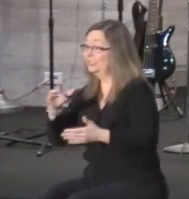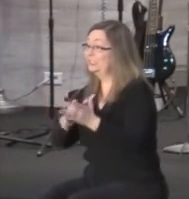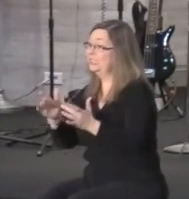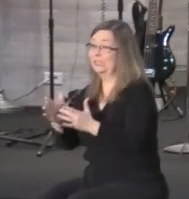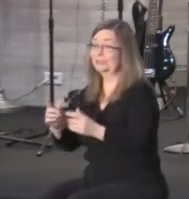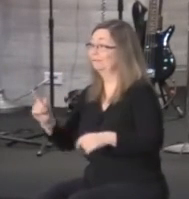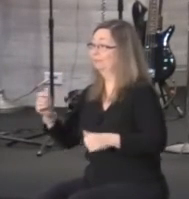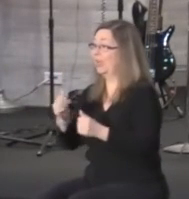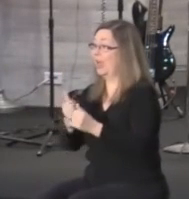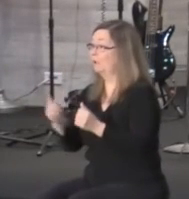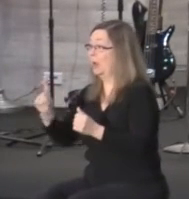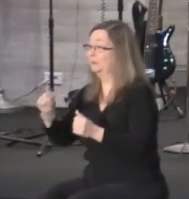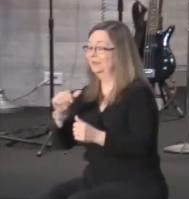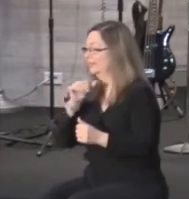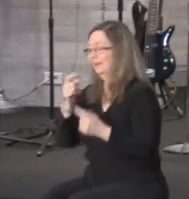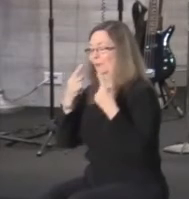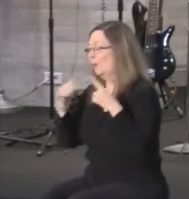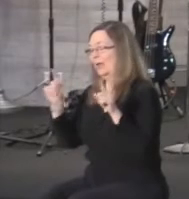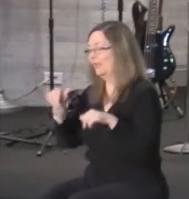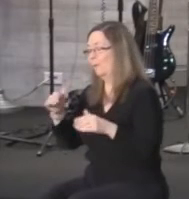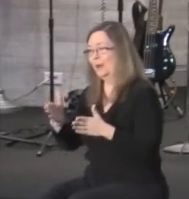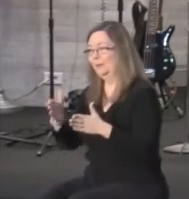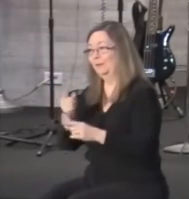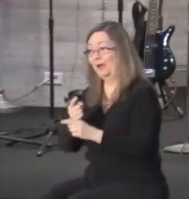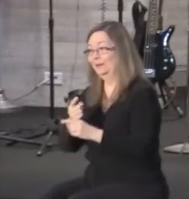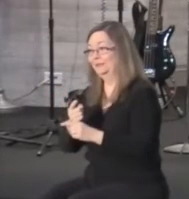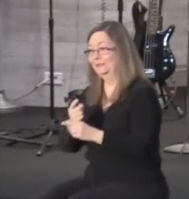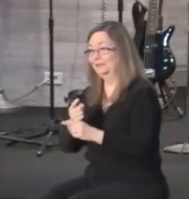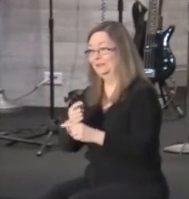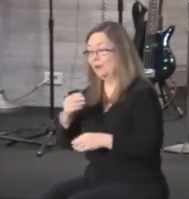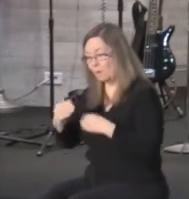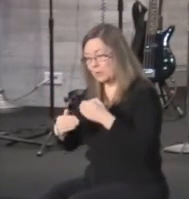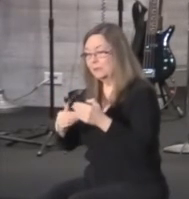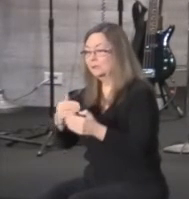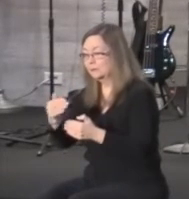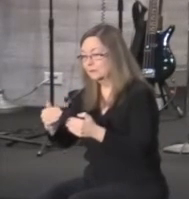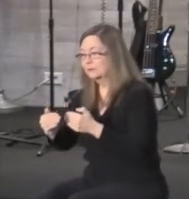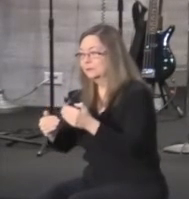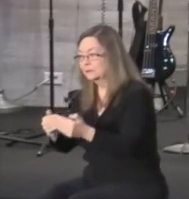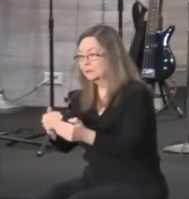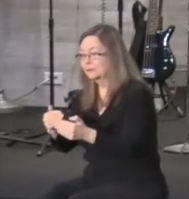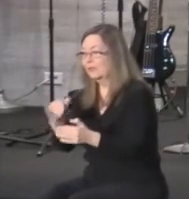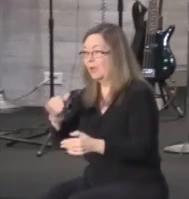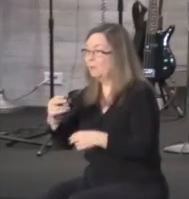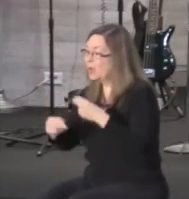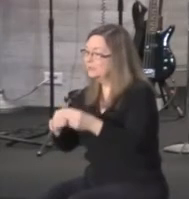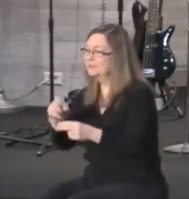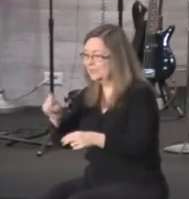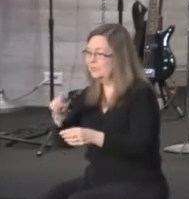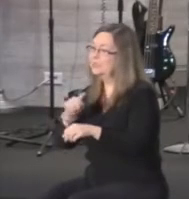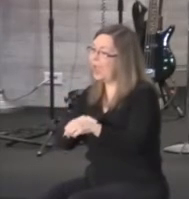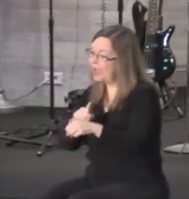everywhere. But it just doesn't work out that way, does it? There's a process. And that process takes